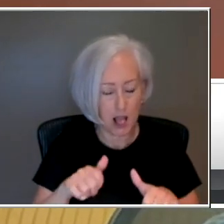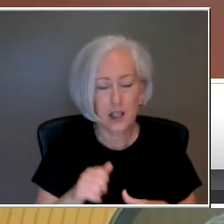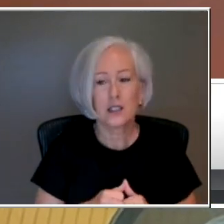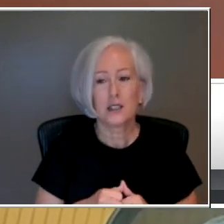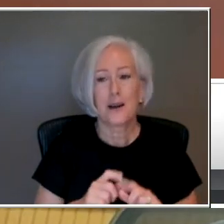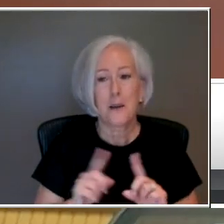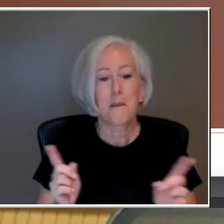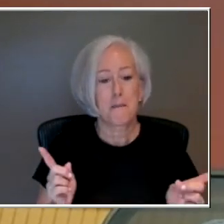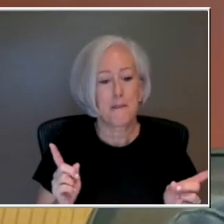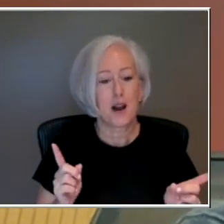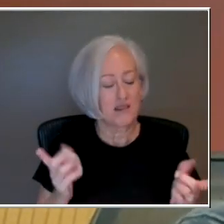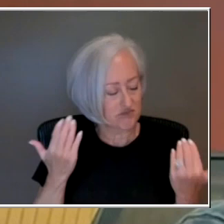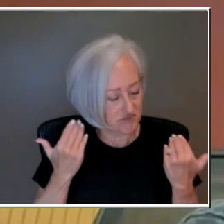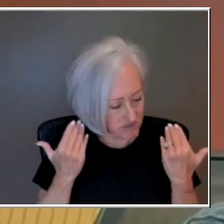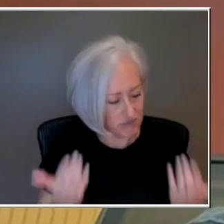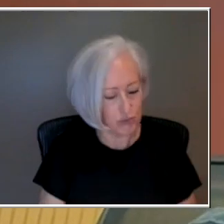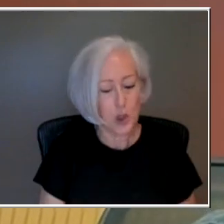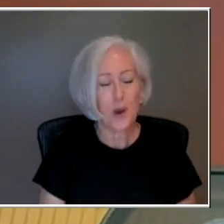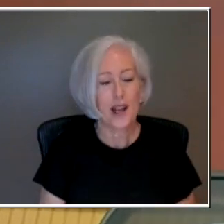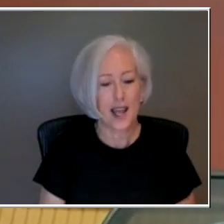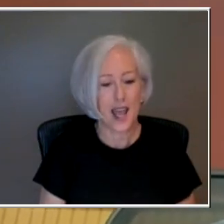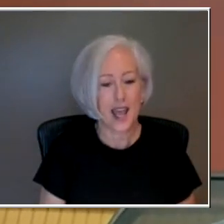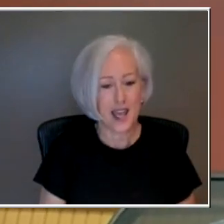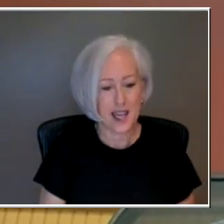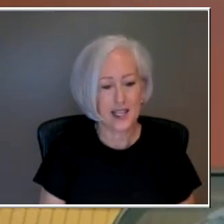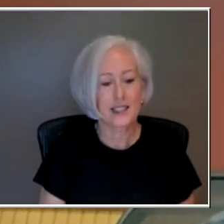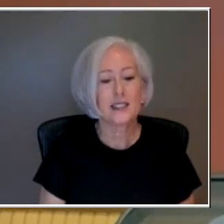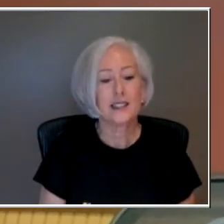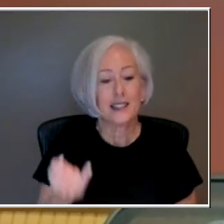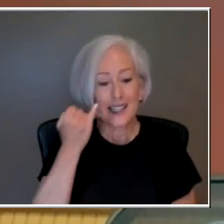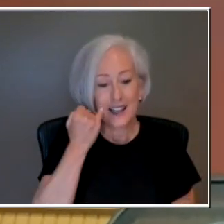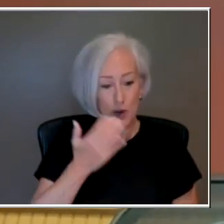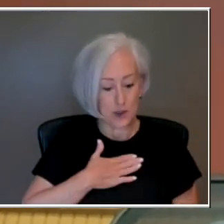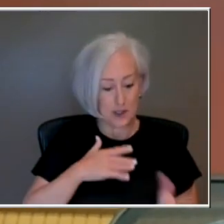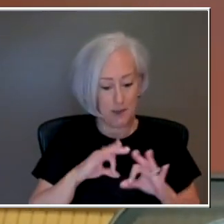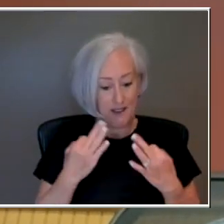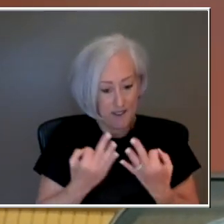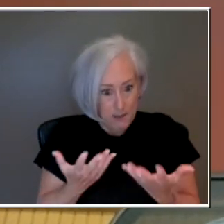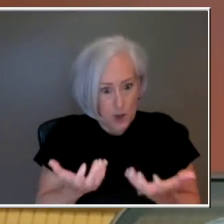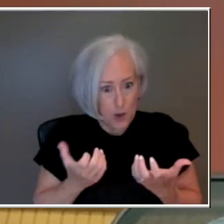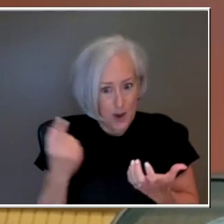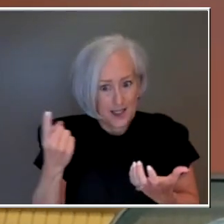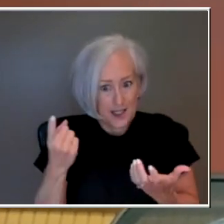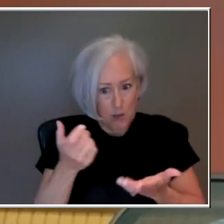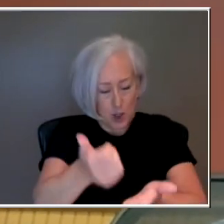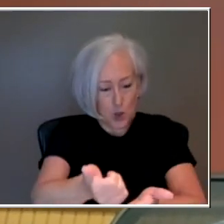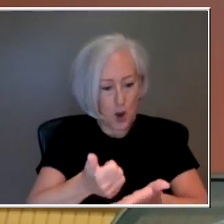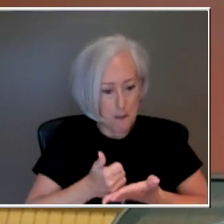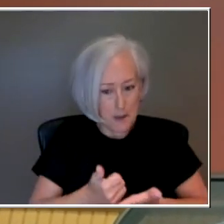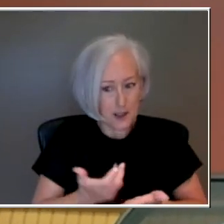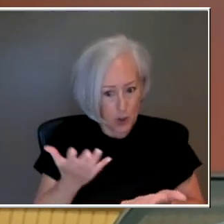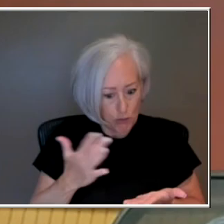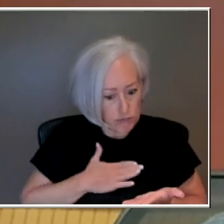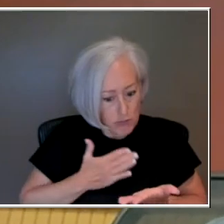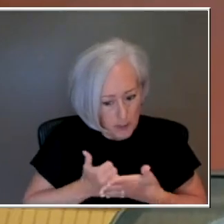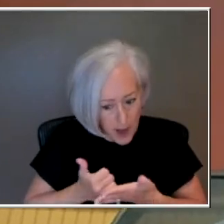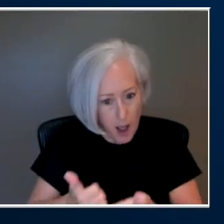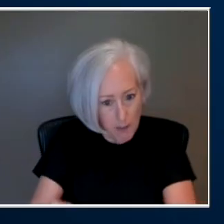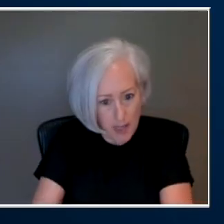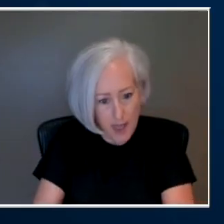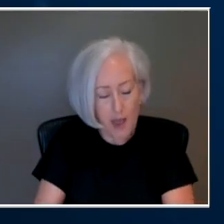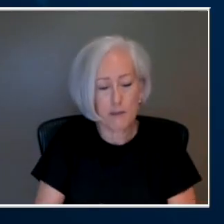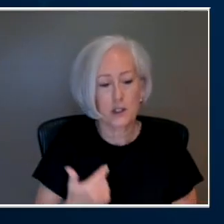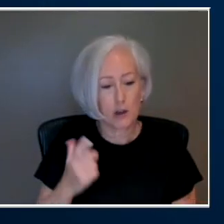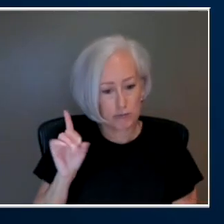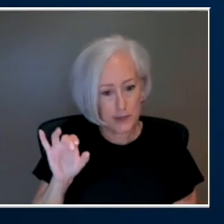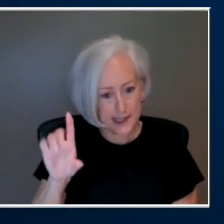we went ahead and, like I told her, if it was one of our family, we'd want somebody to do it, so we went ahead and did it. So